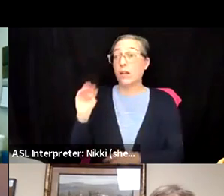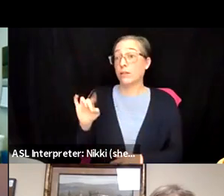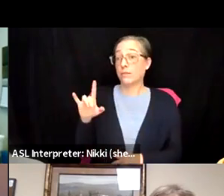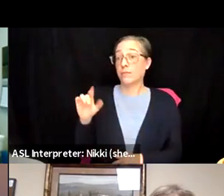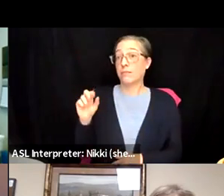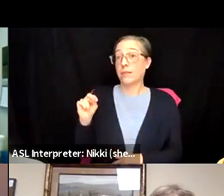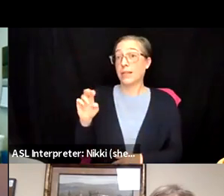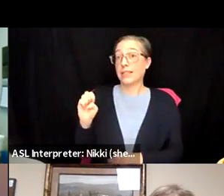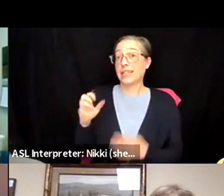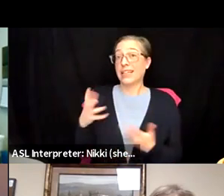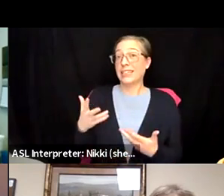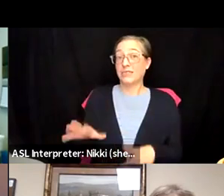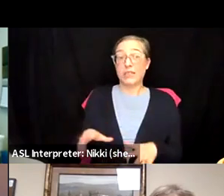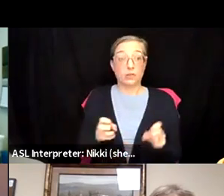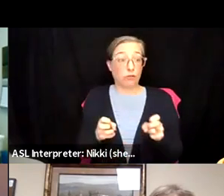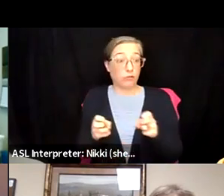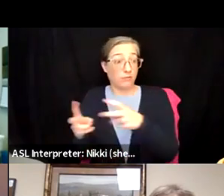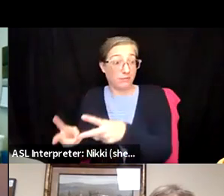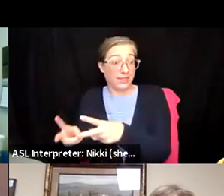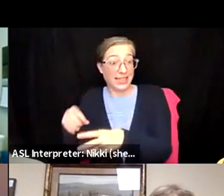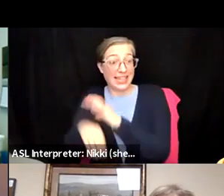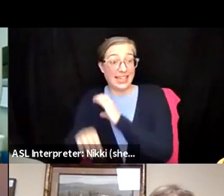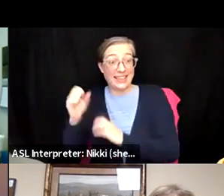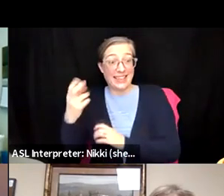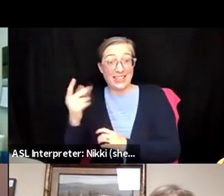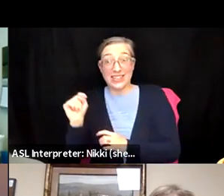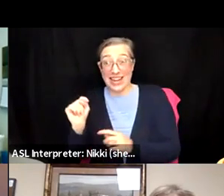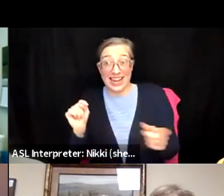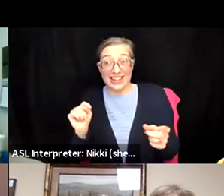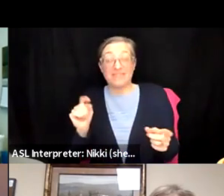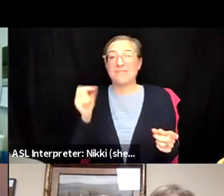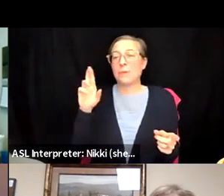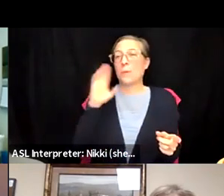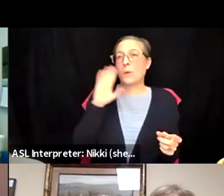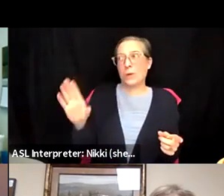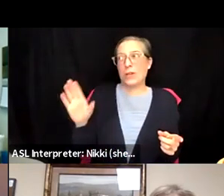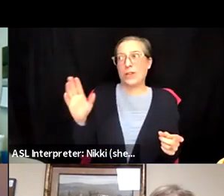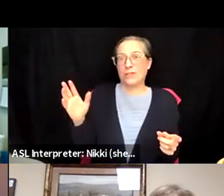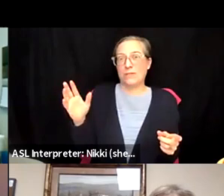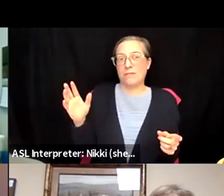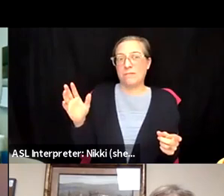there in the chat or will put there.